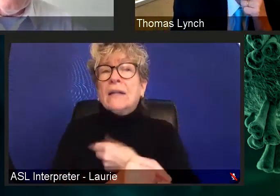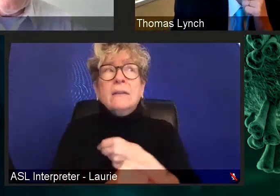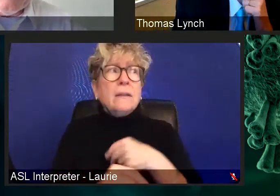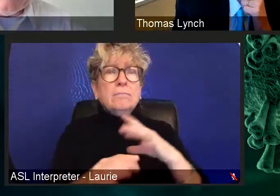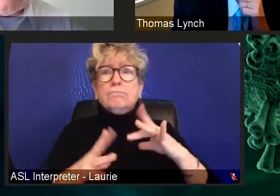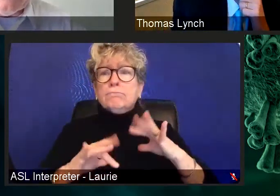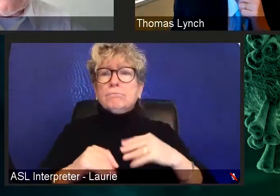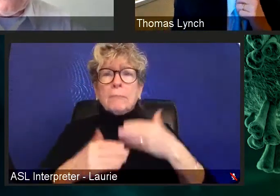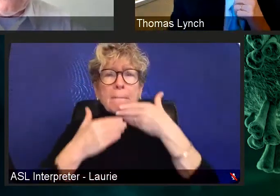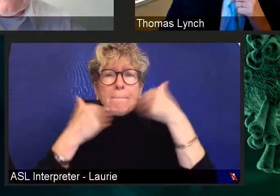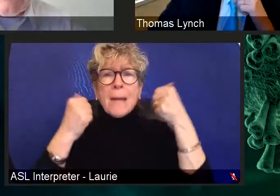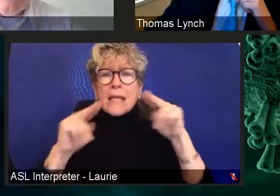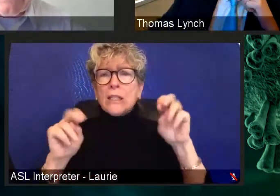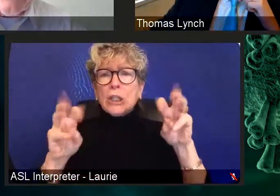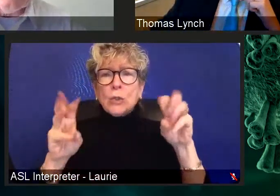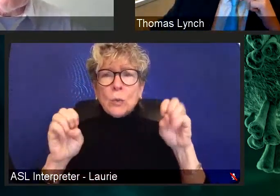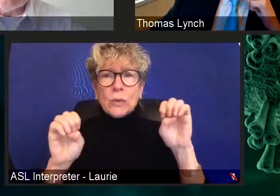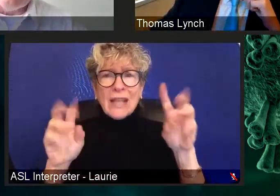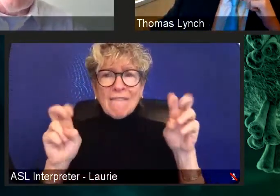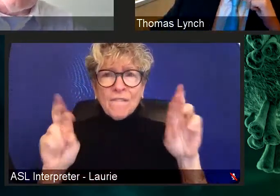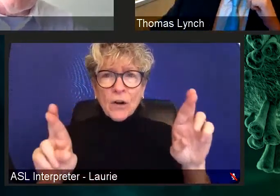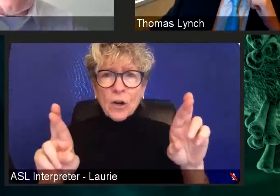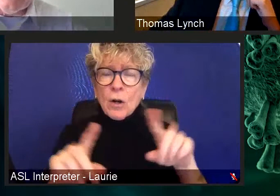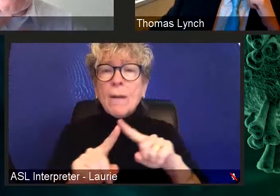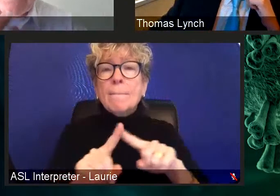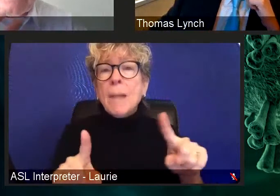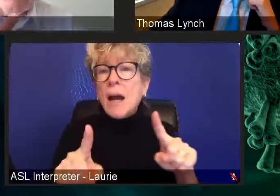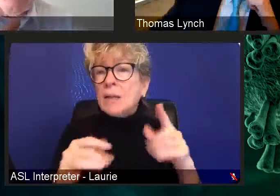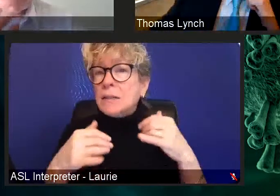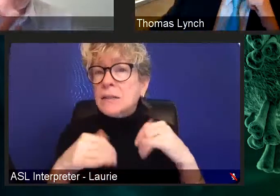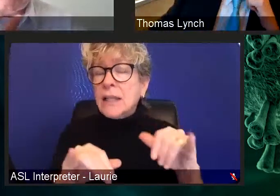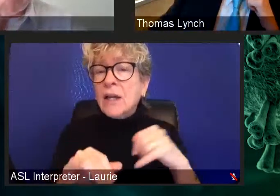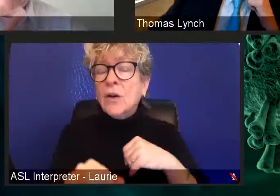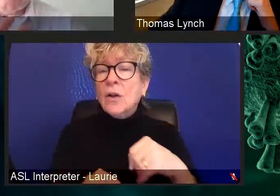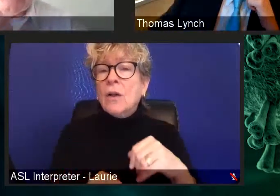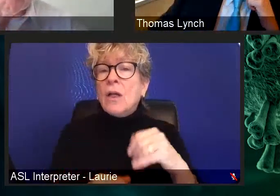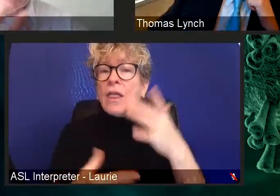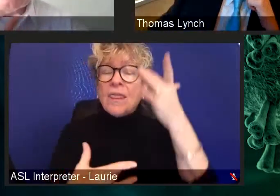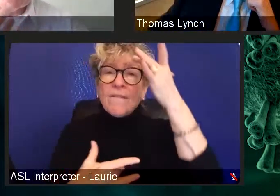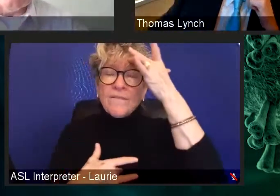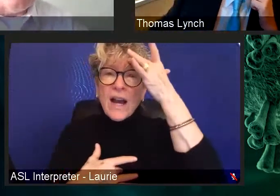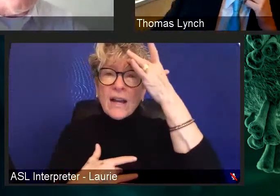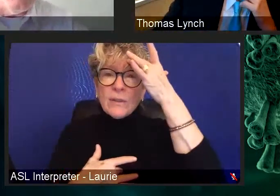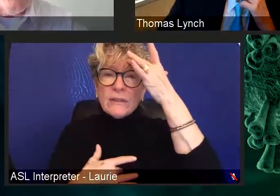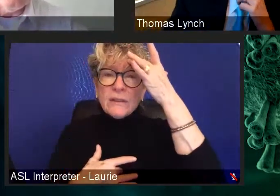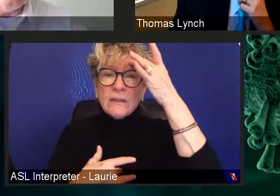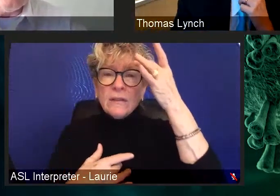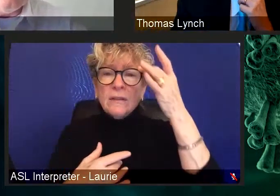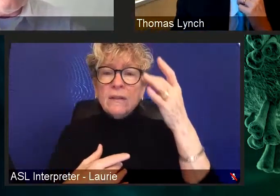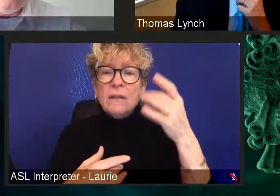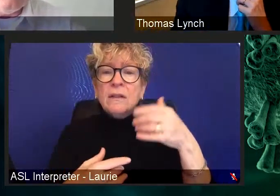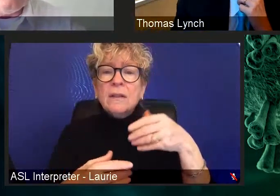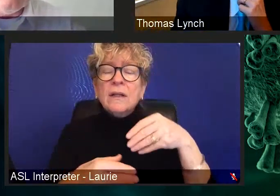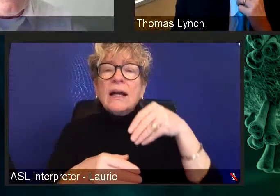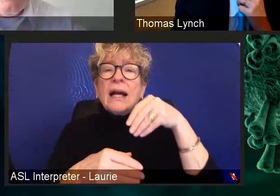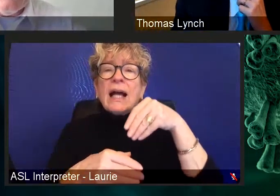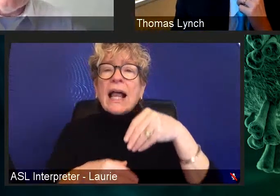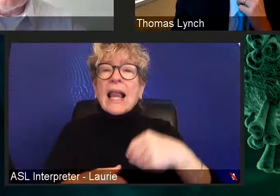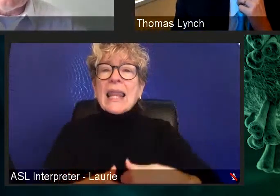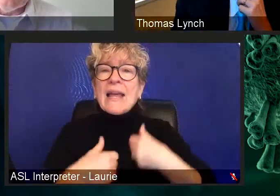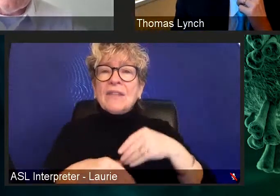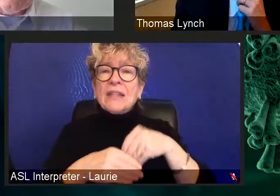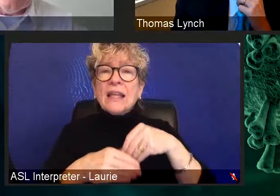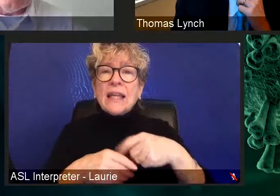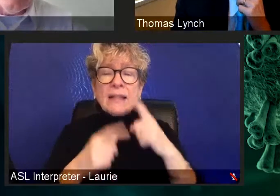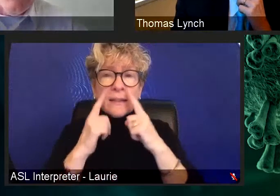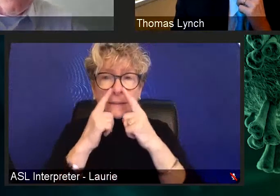know is, nonetheless, this virus occupies predominantly the sinus mucosal surfaces,